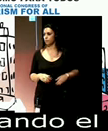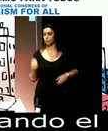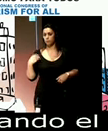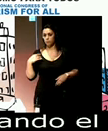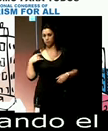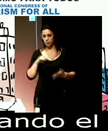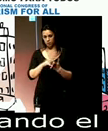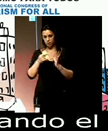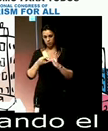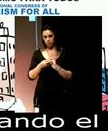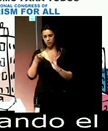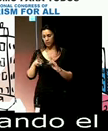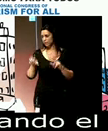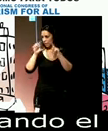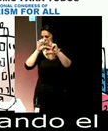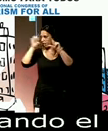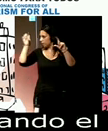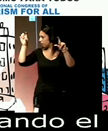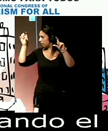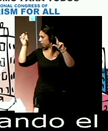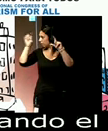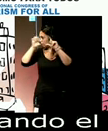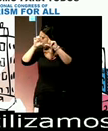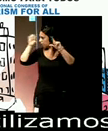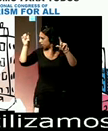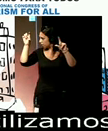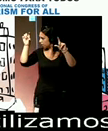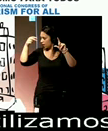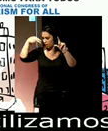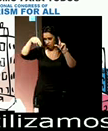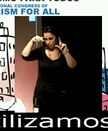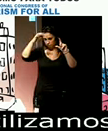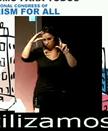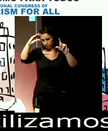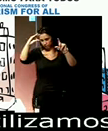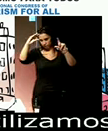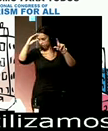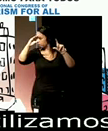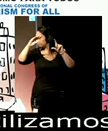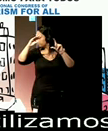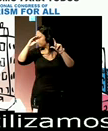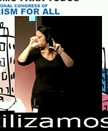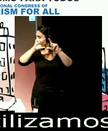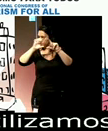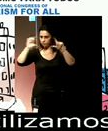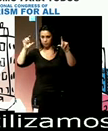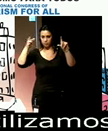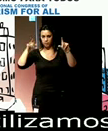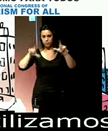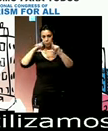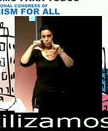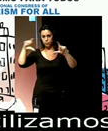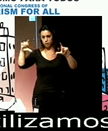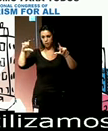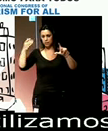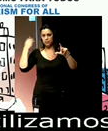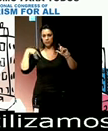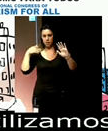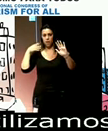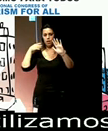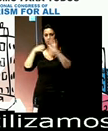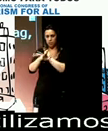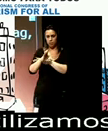and but they come in far for a smaller. Here on the postcard, for example, which is available already at the reception, you can leave